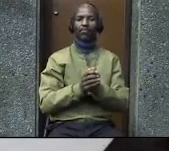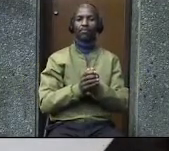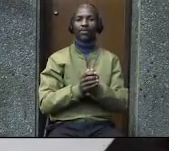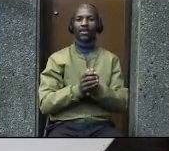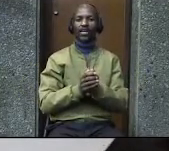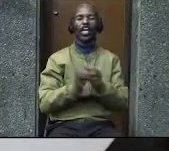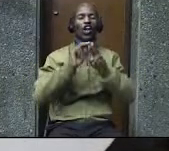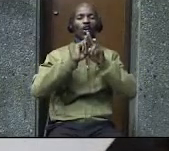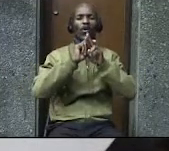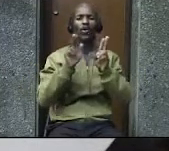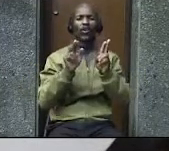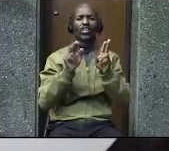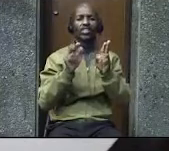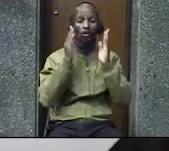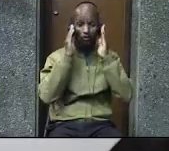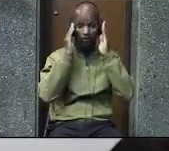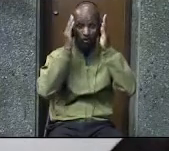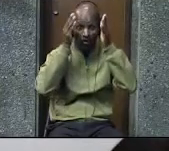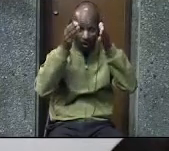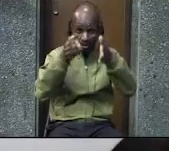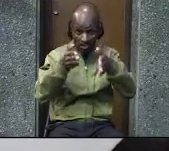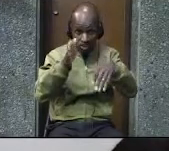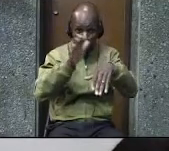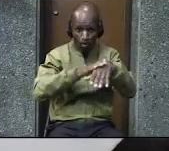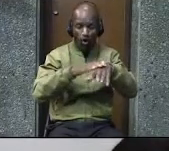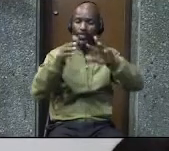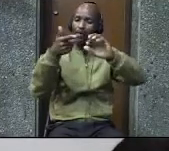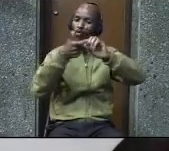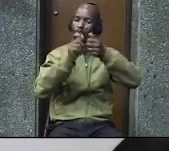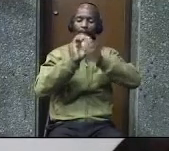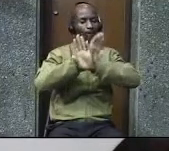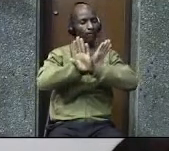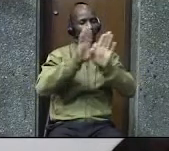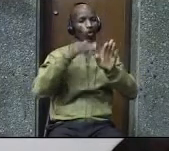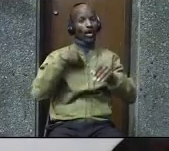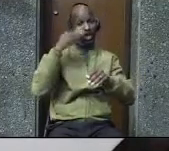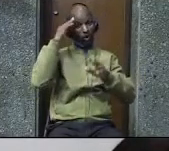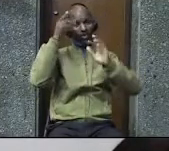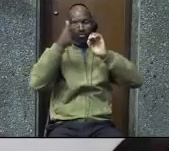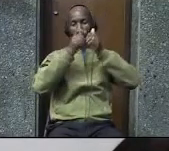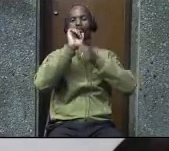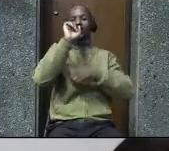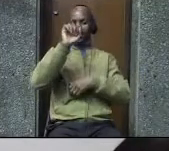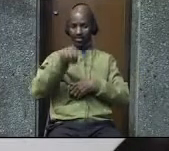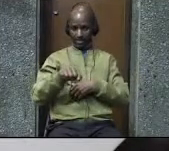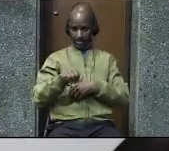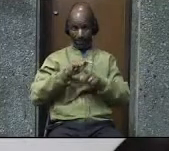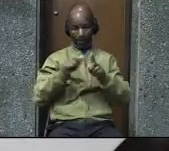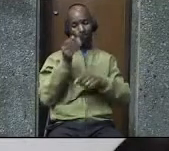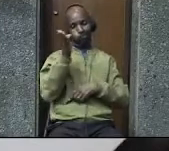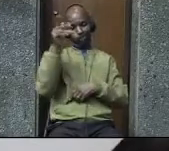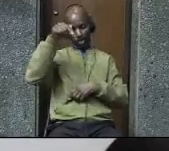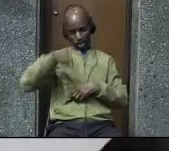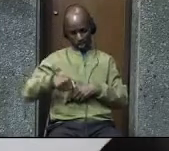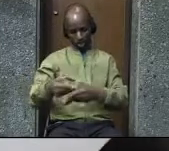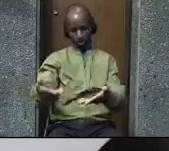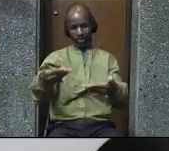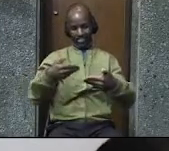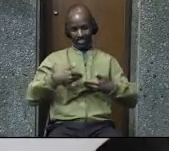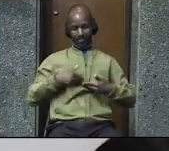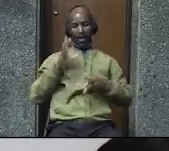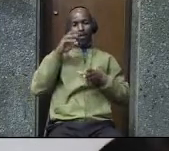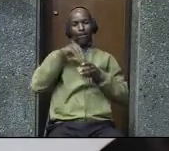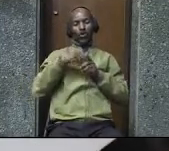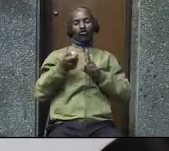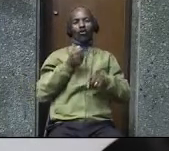Let it not be focused mainly on problems. We know our problems. We are here to receive inputs